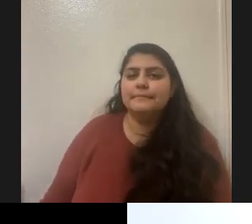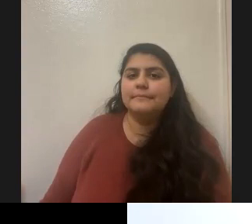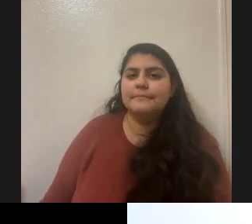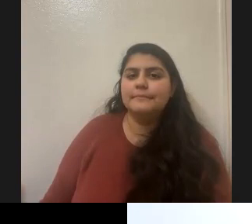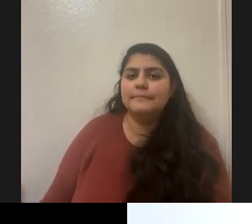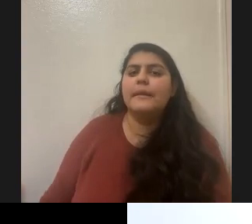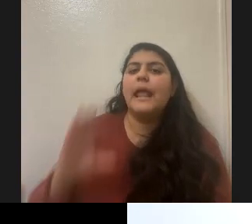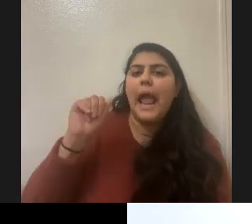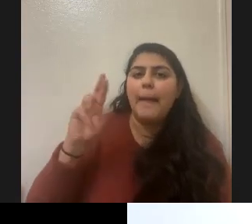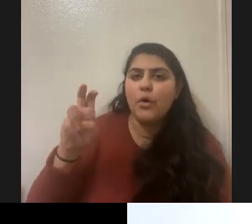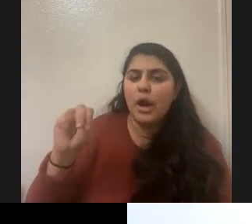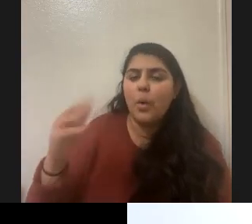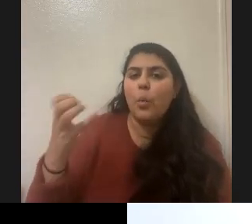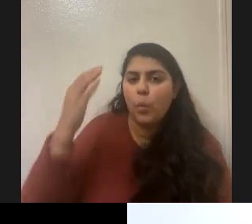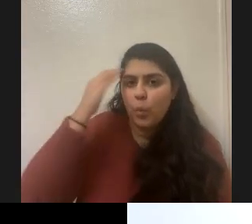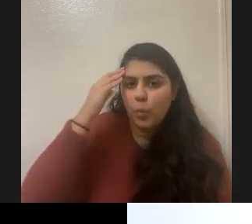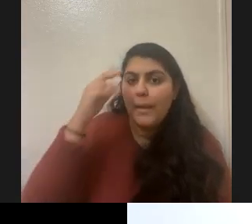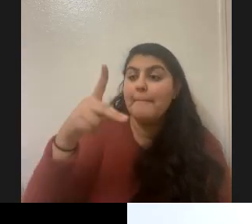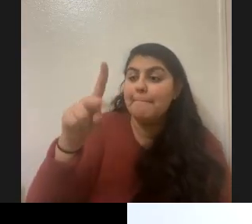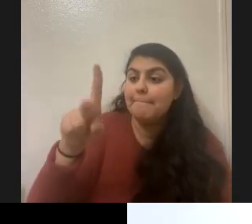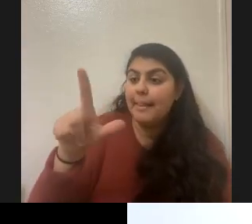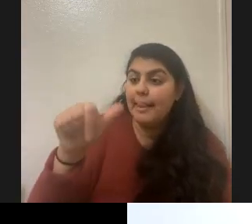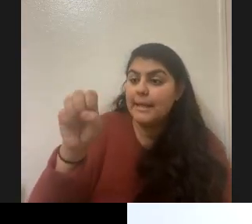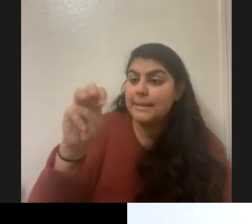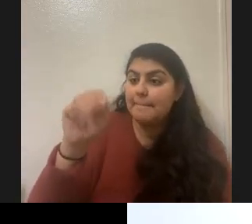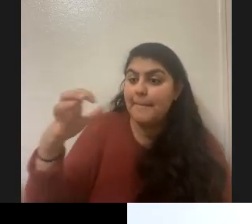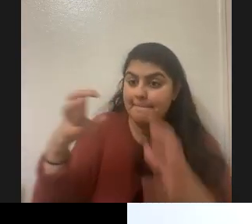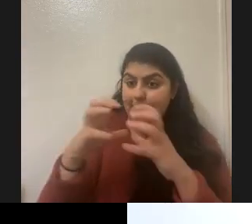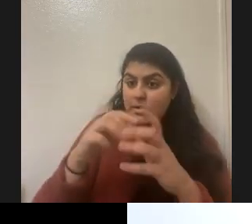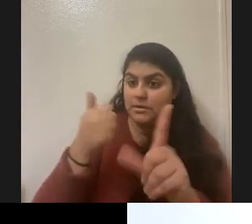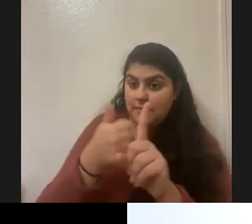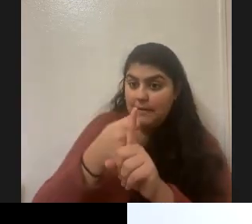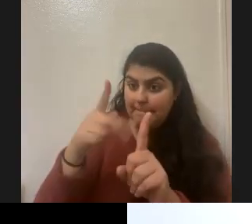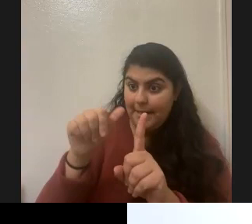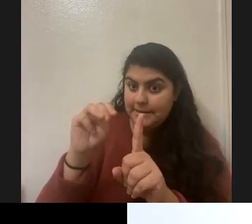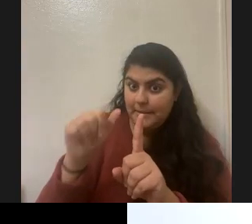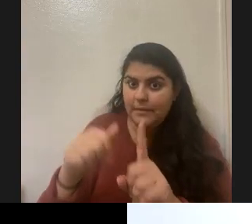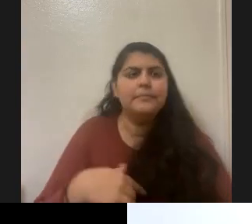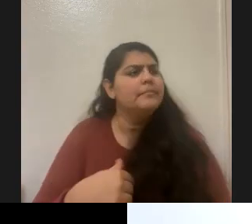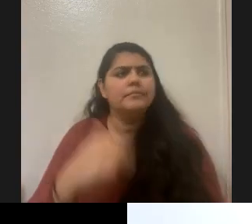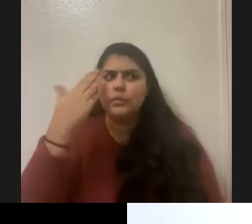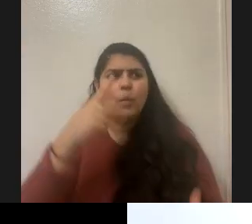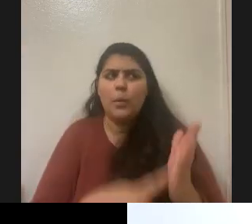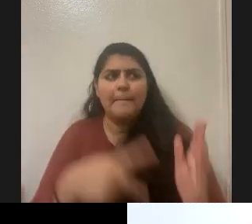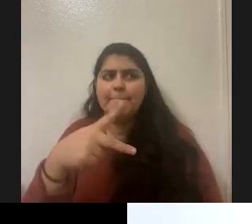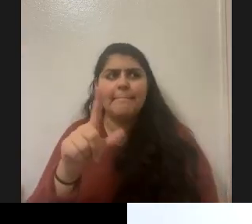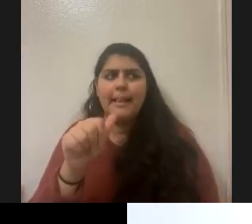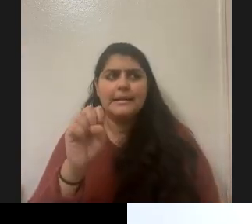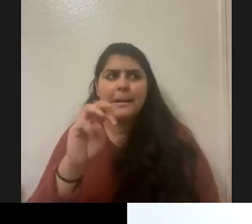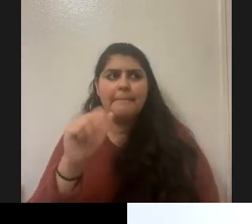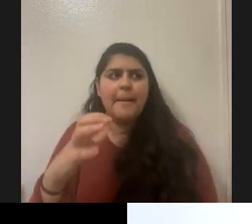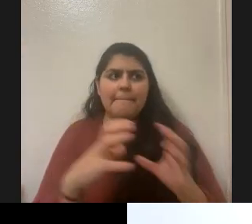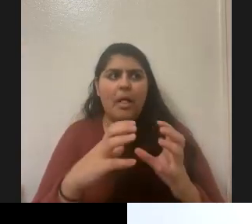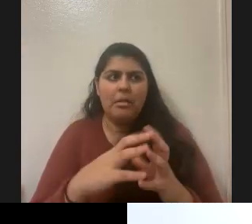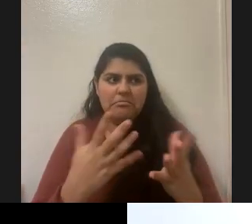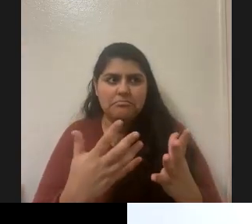Cameron wants to know, is a plasma ball actually plasma? I don't know what a plasma ball is. I don't know what a plasma ball is either. Is that some kind of toy or